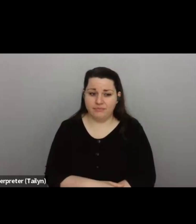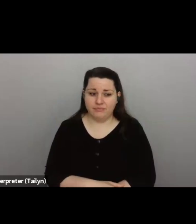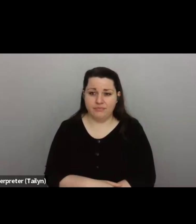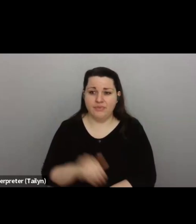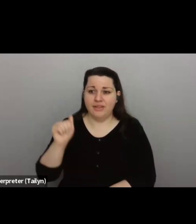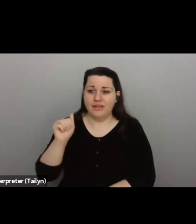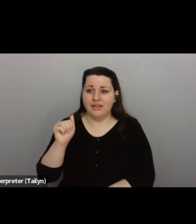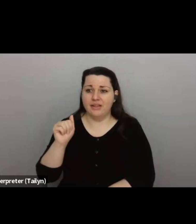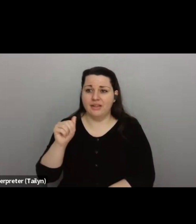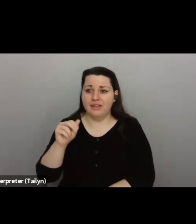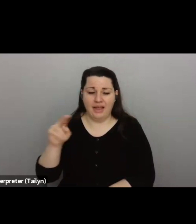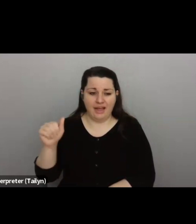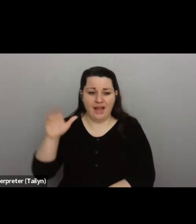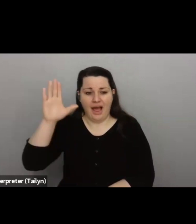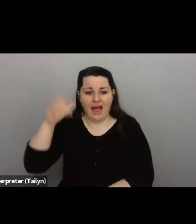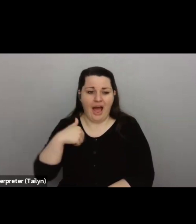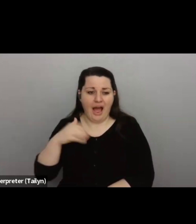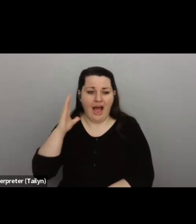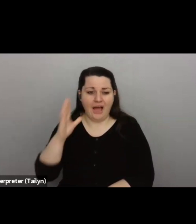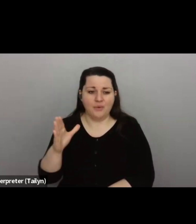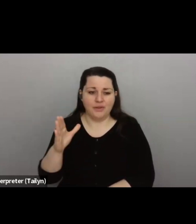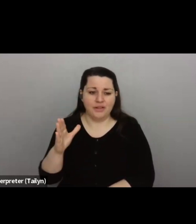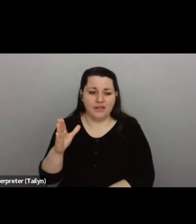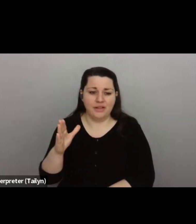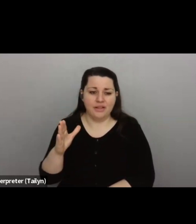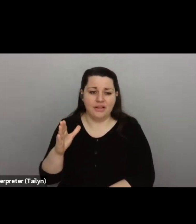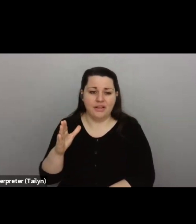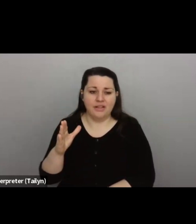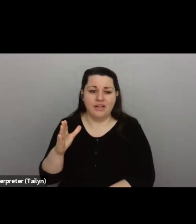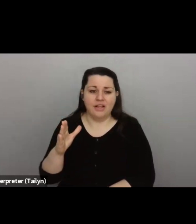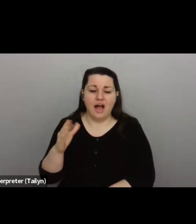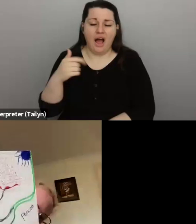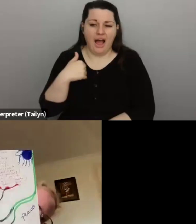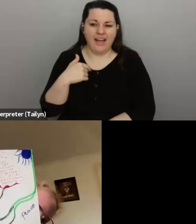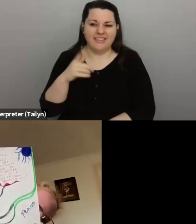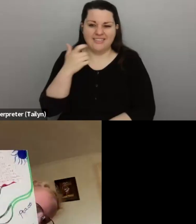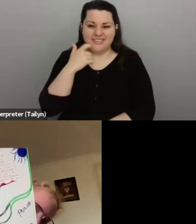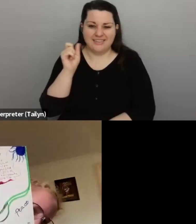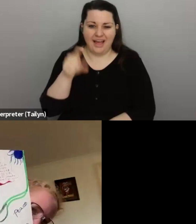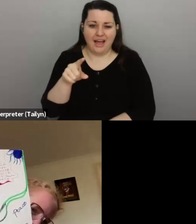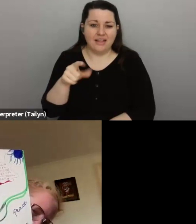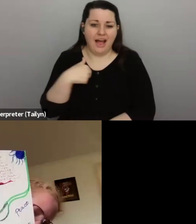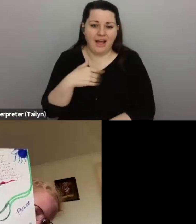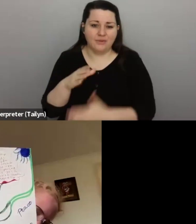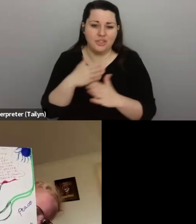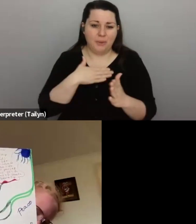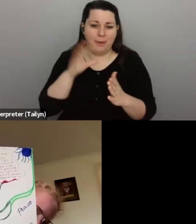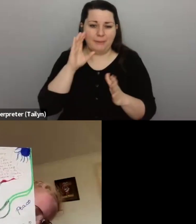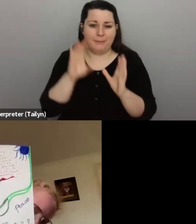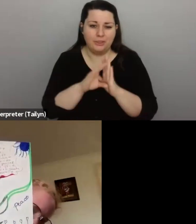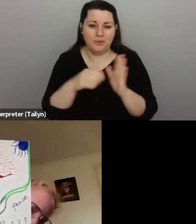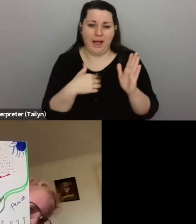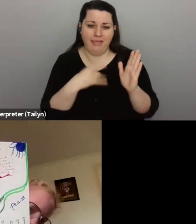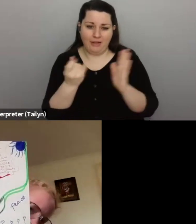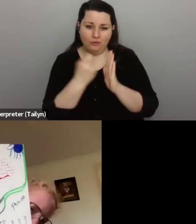share. This is I just asked the question. So I'm going to share my picture because I like